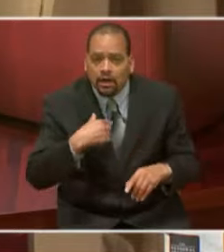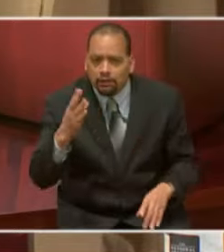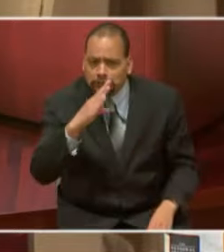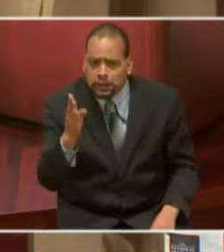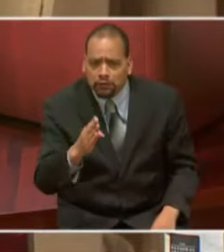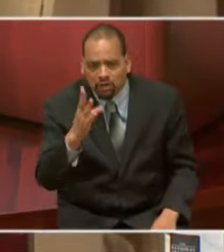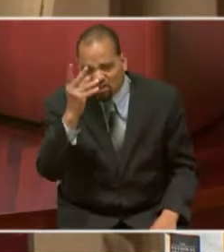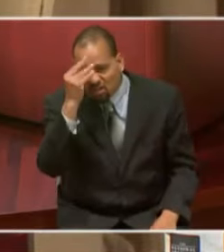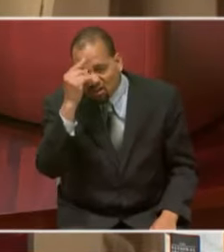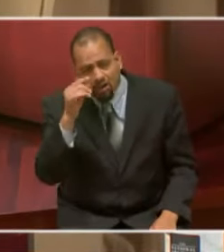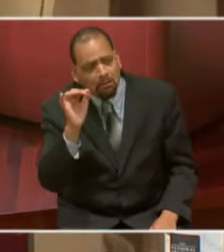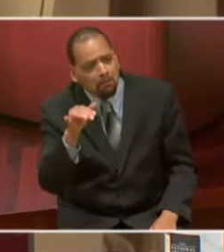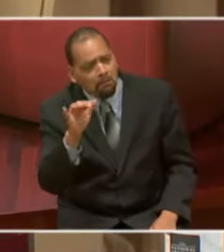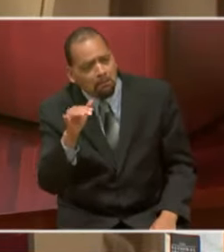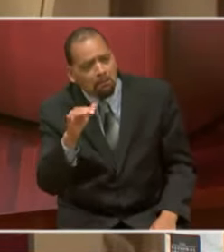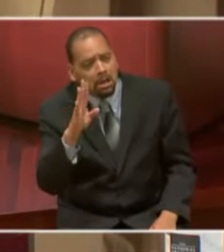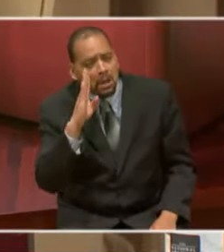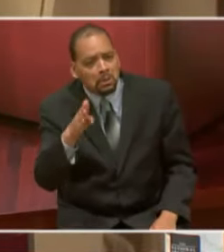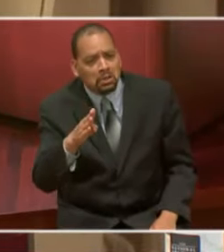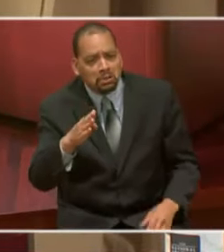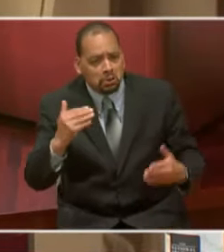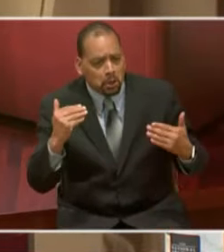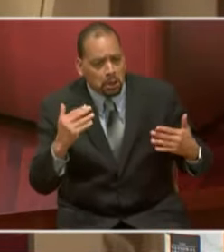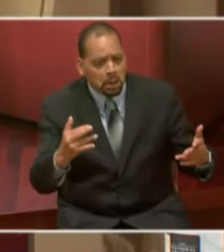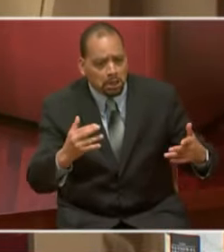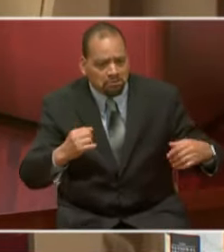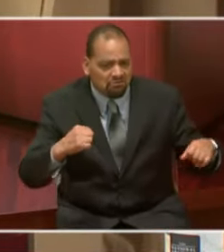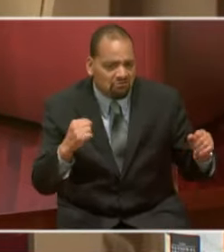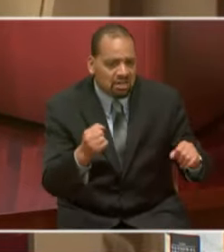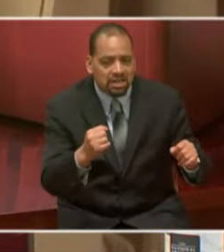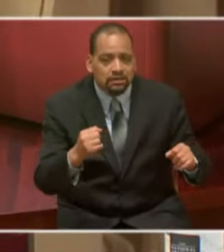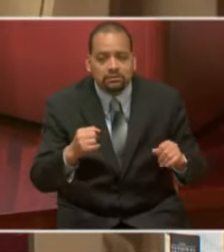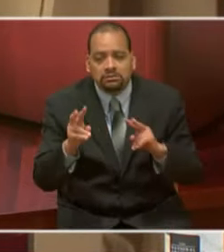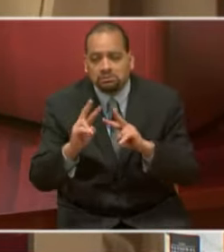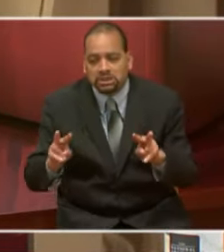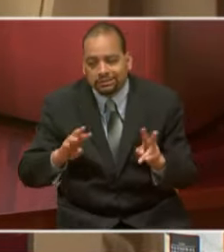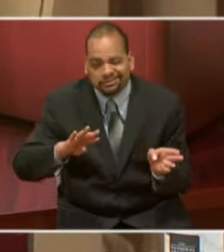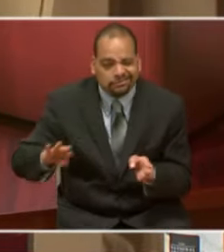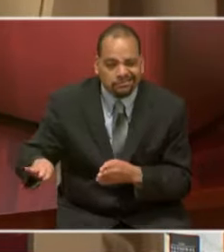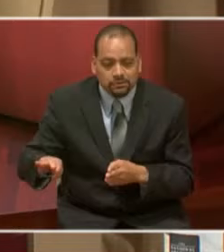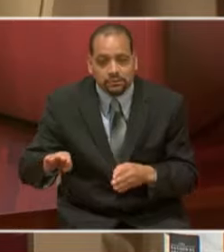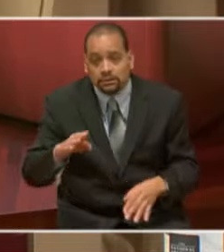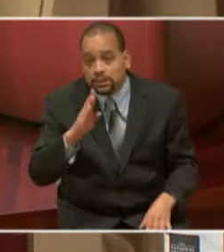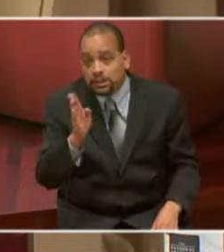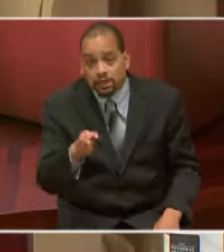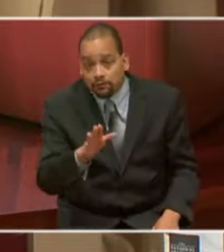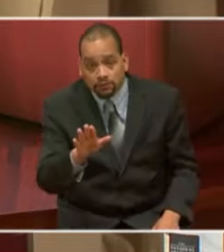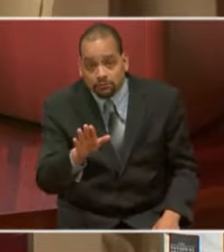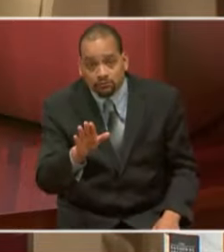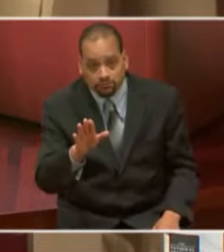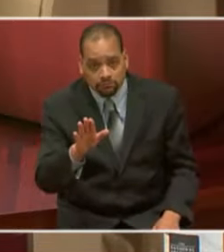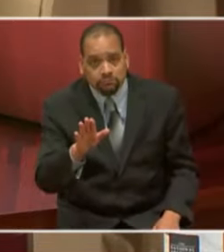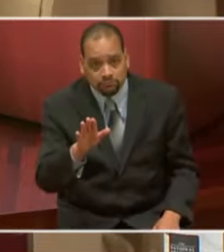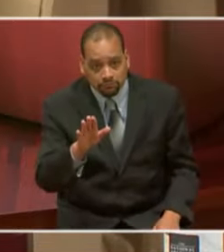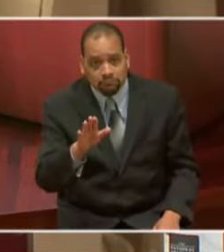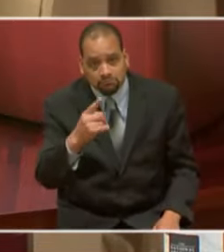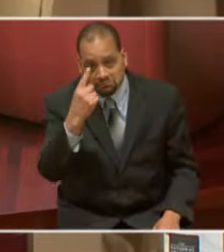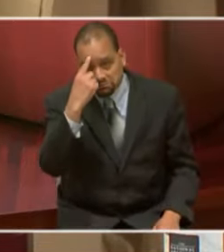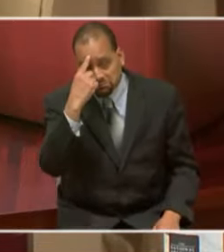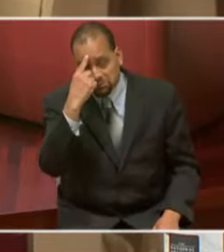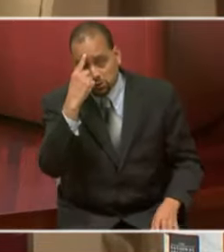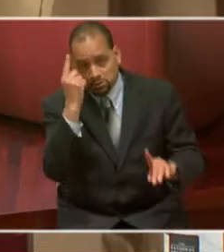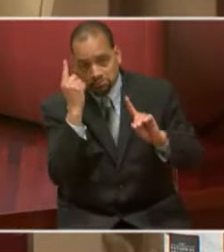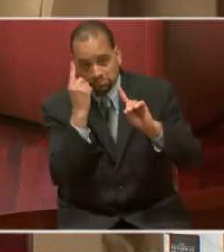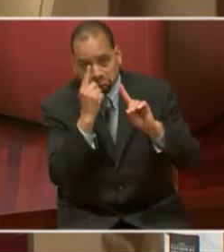people, and some violence broke out in the streets, and the Secretary of State was in